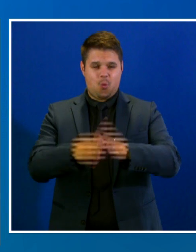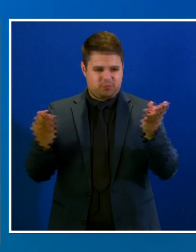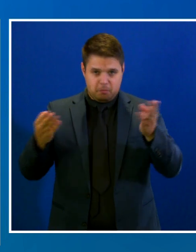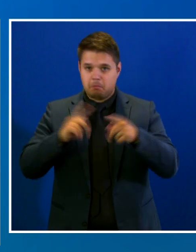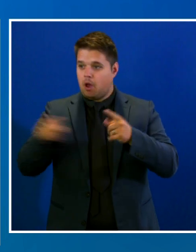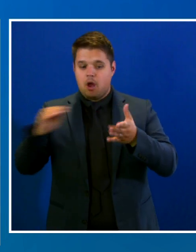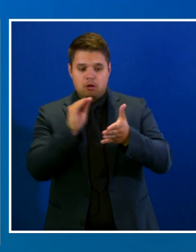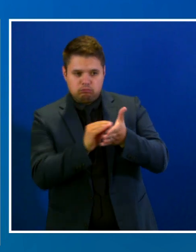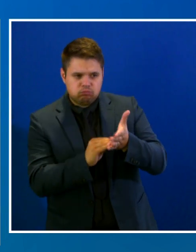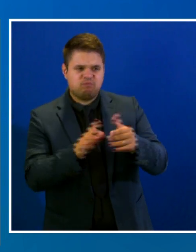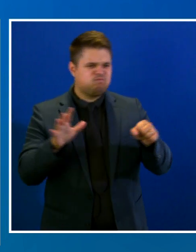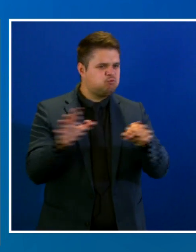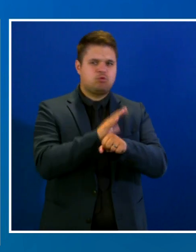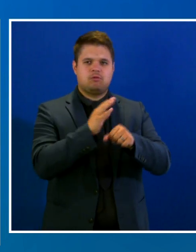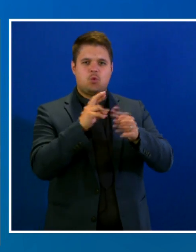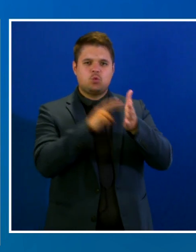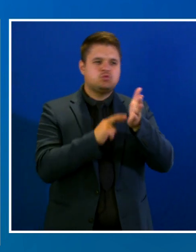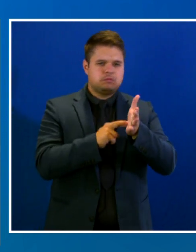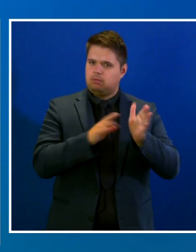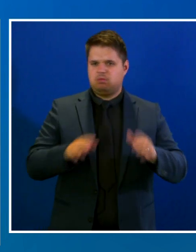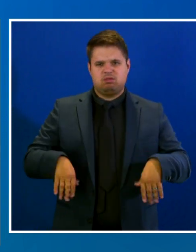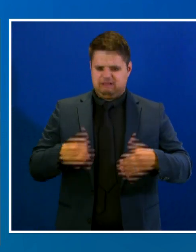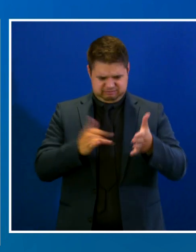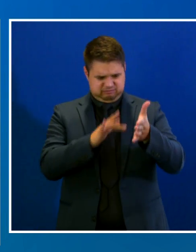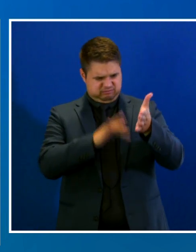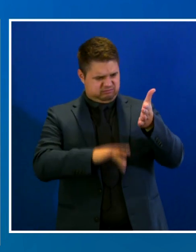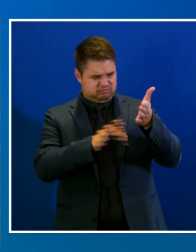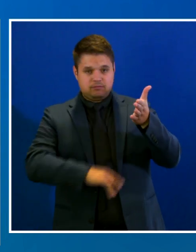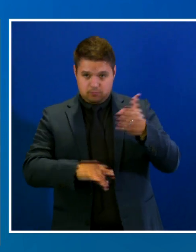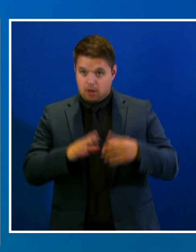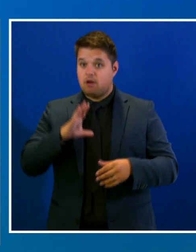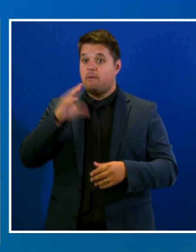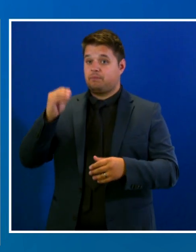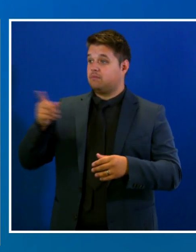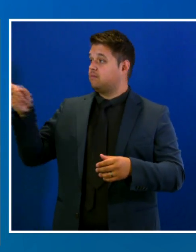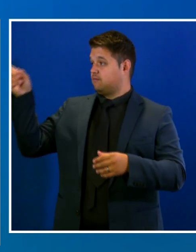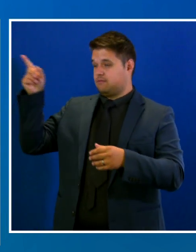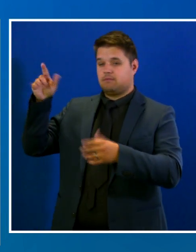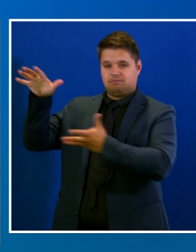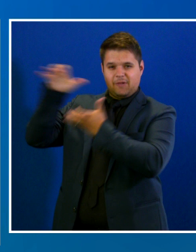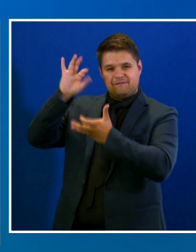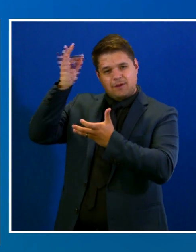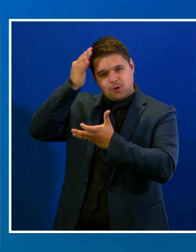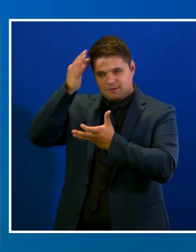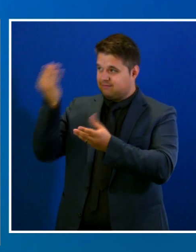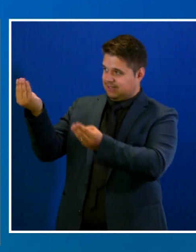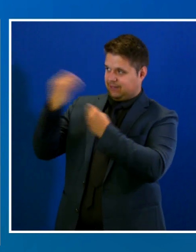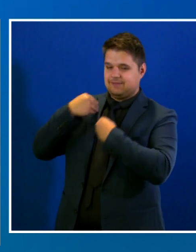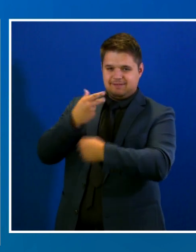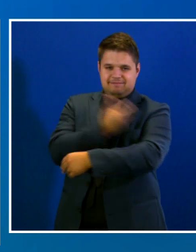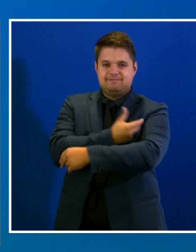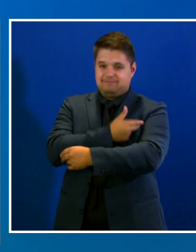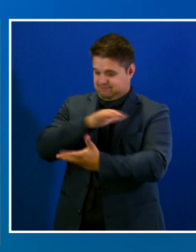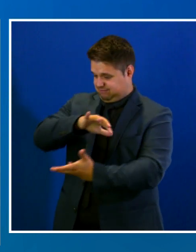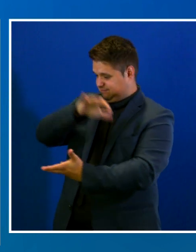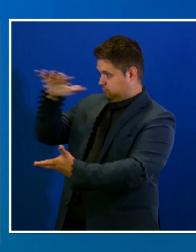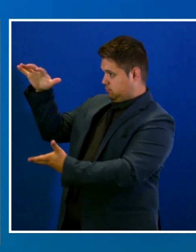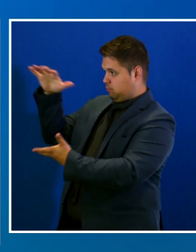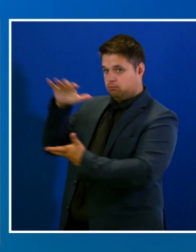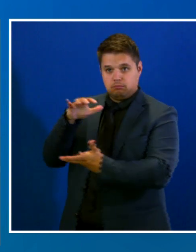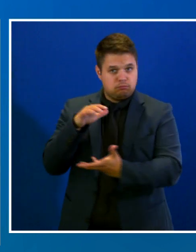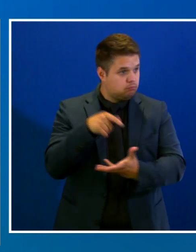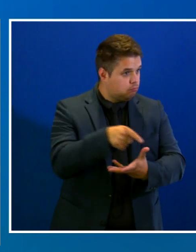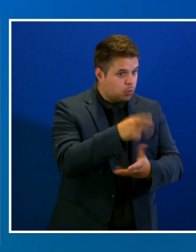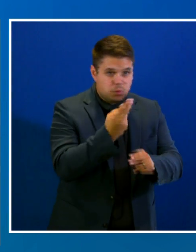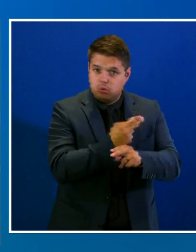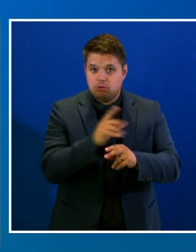the distributed vaccine supply has gone unused. With a 4th surge of the